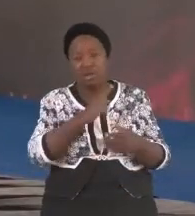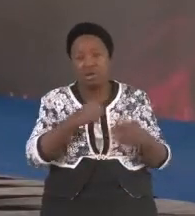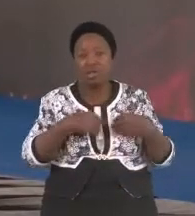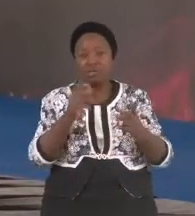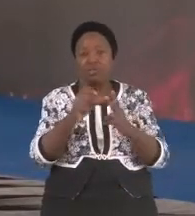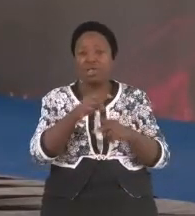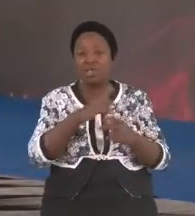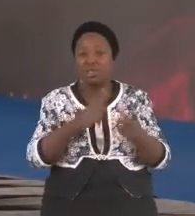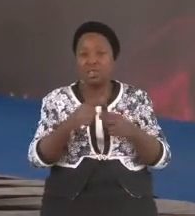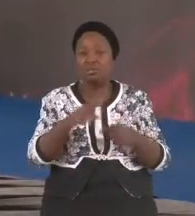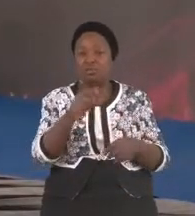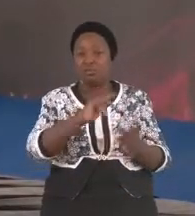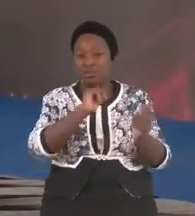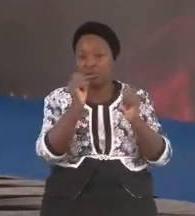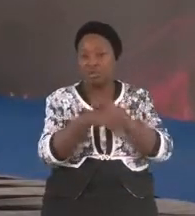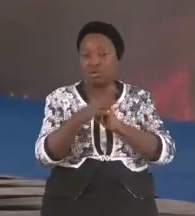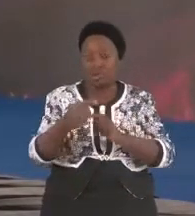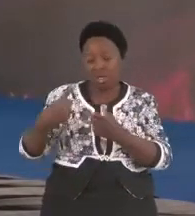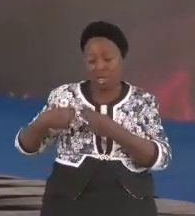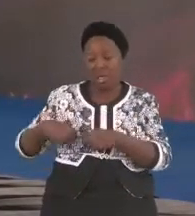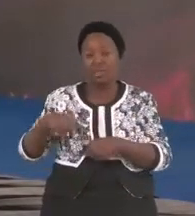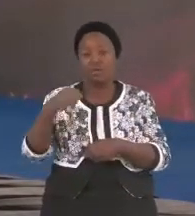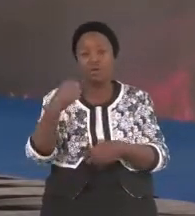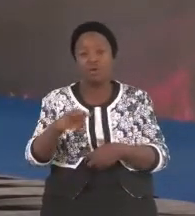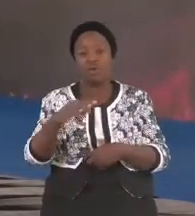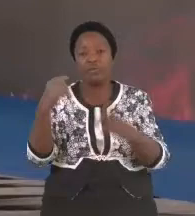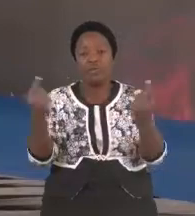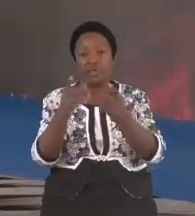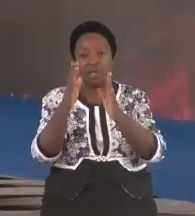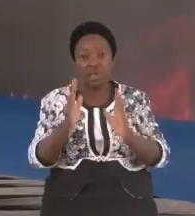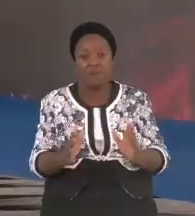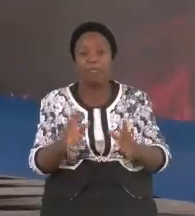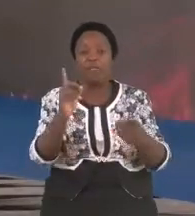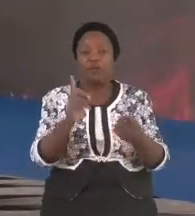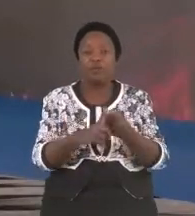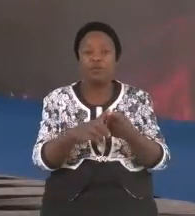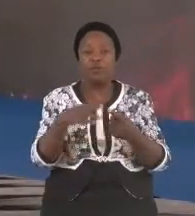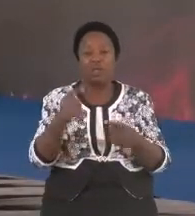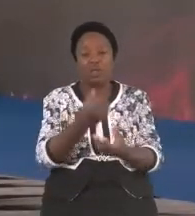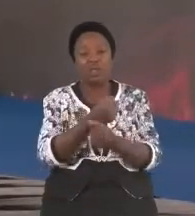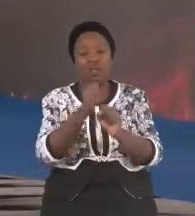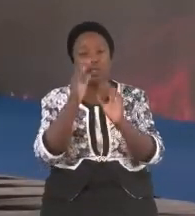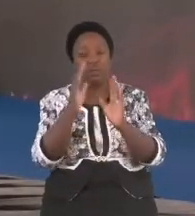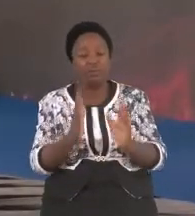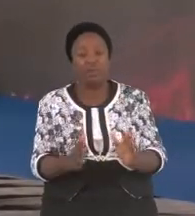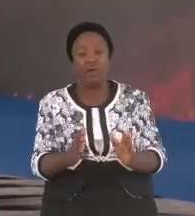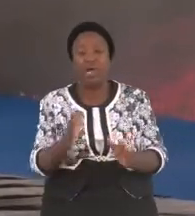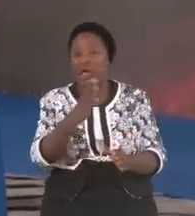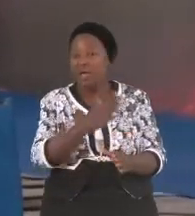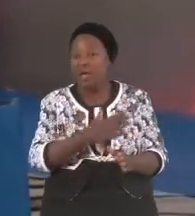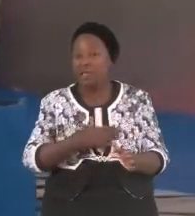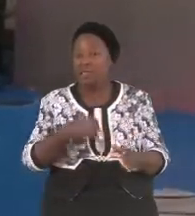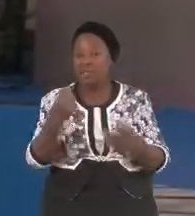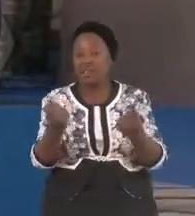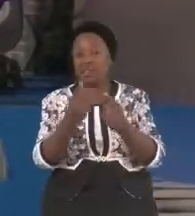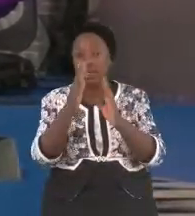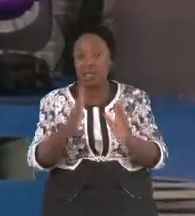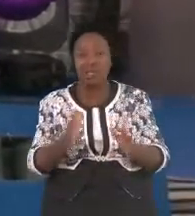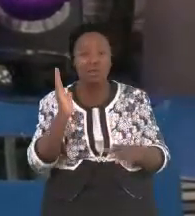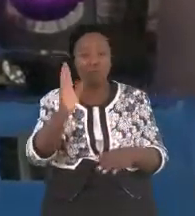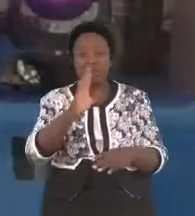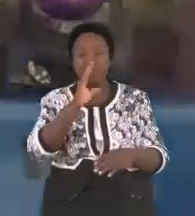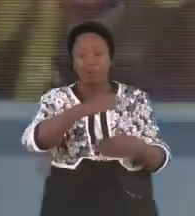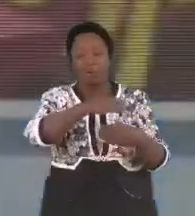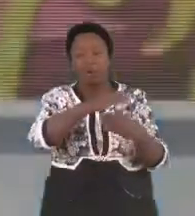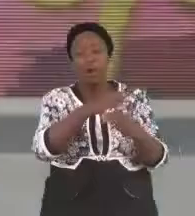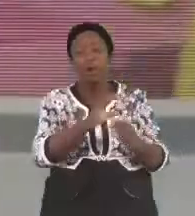turn the hearts of sinners unto the Savior. And sinners will be converted, they'll